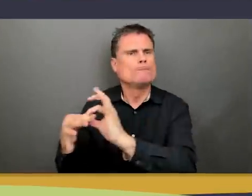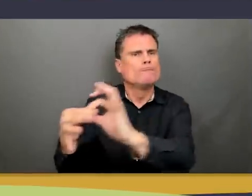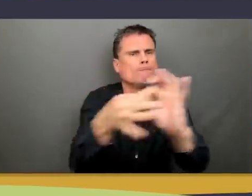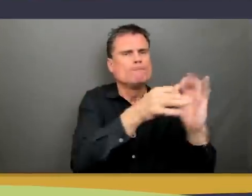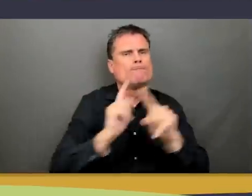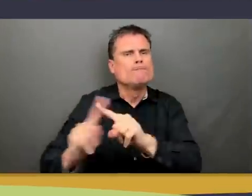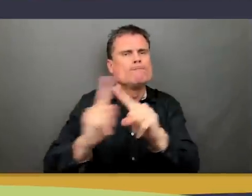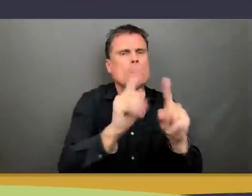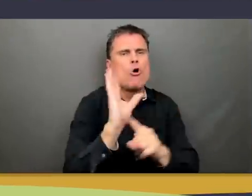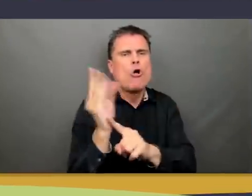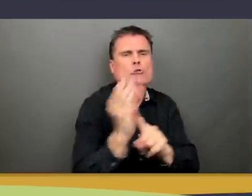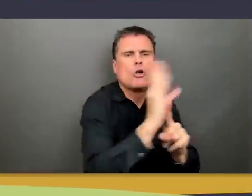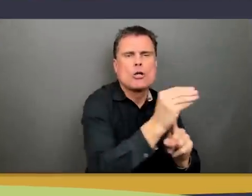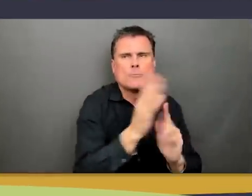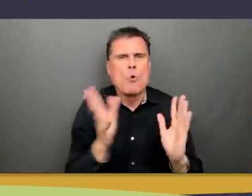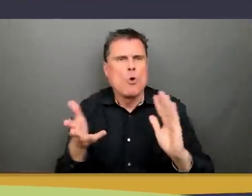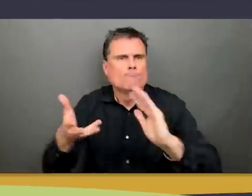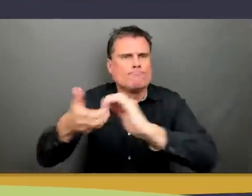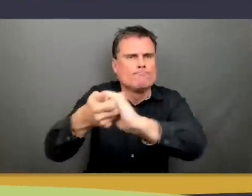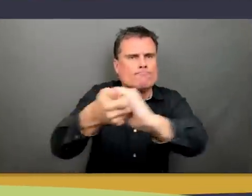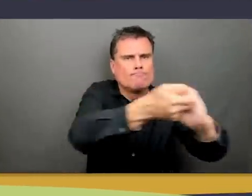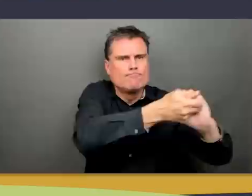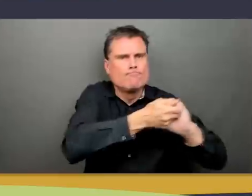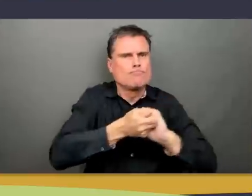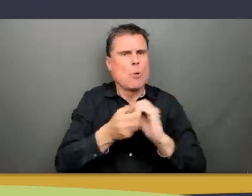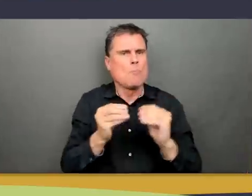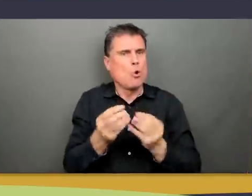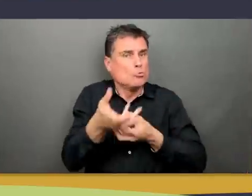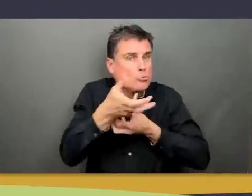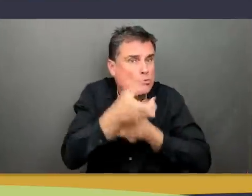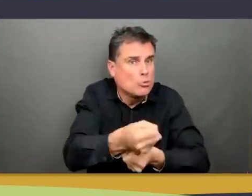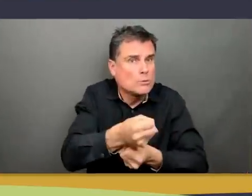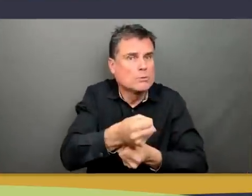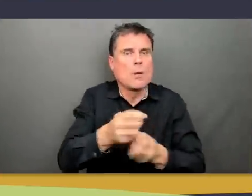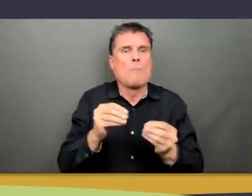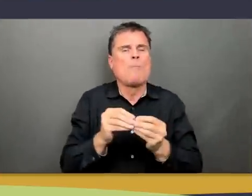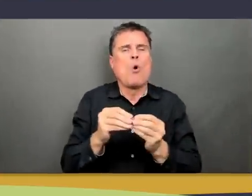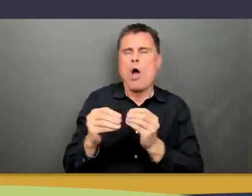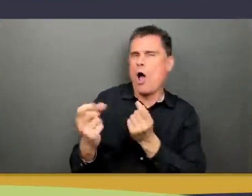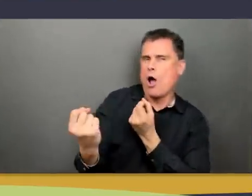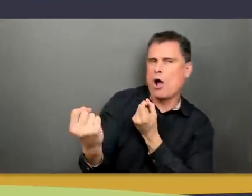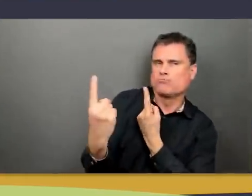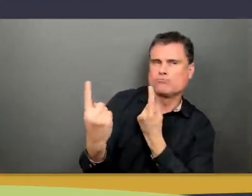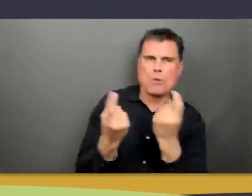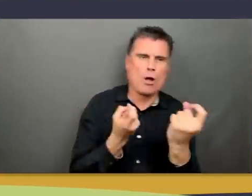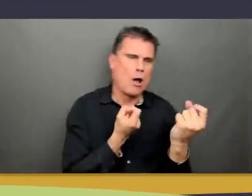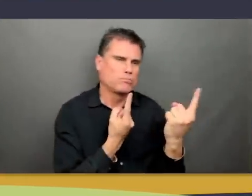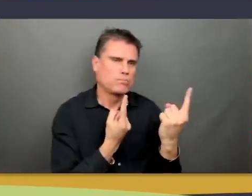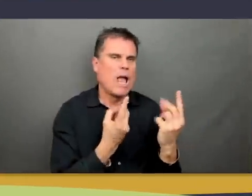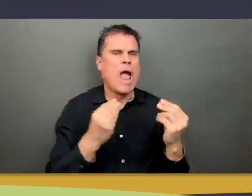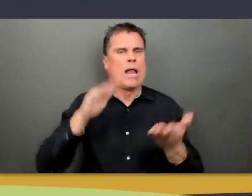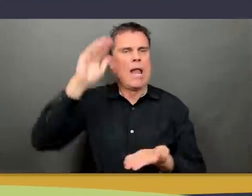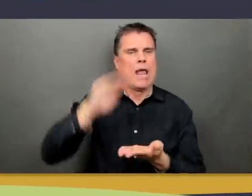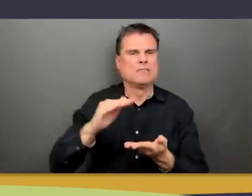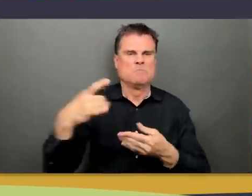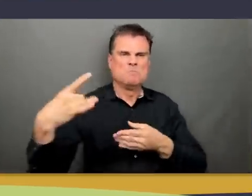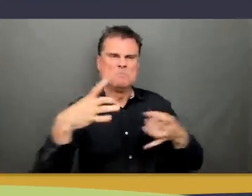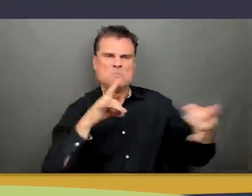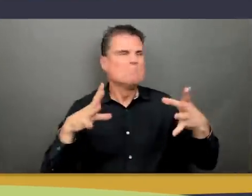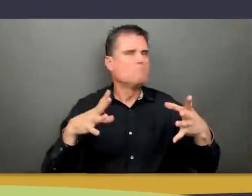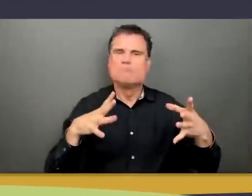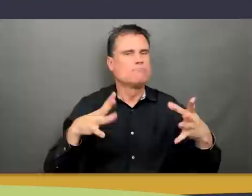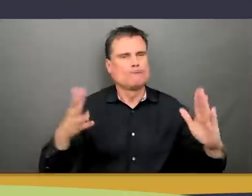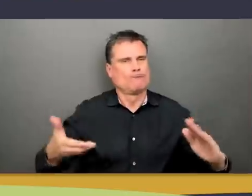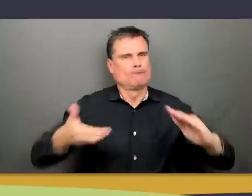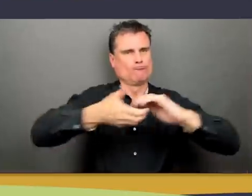trust and understanding and reducing racism and hate between communities. Thank you, Hannah. For the Intercultural